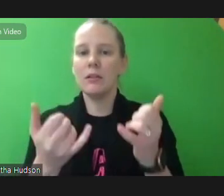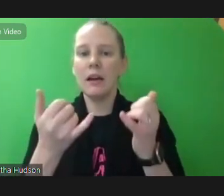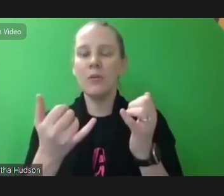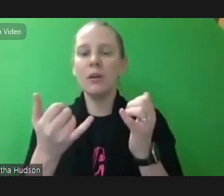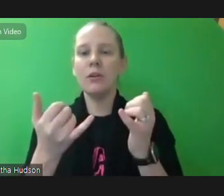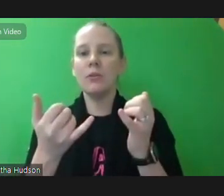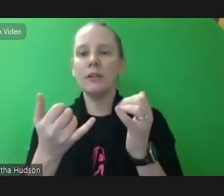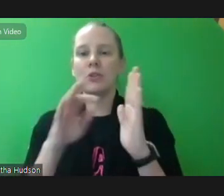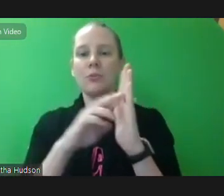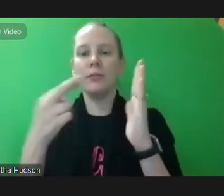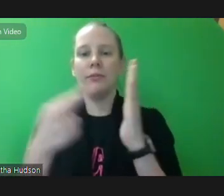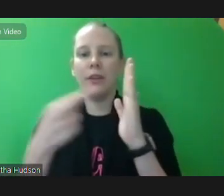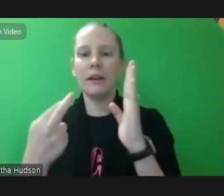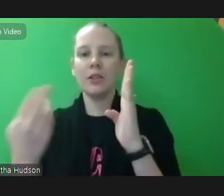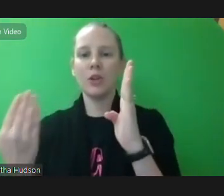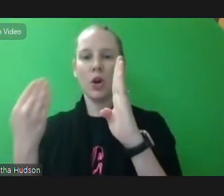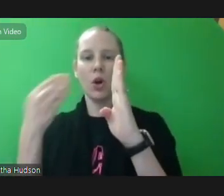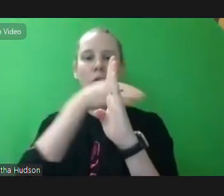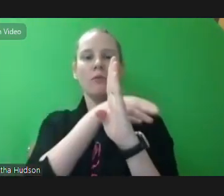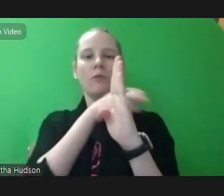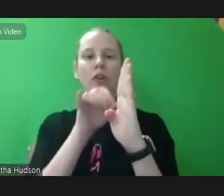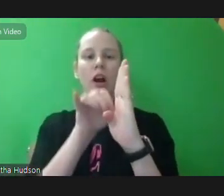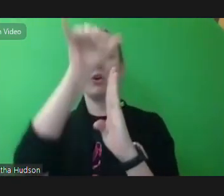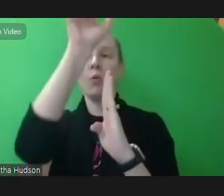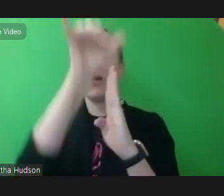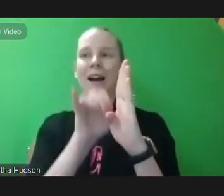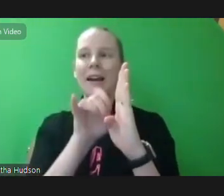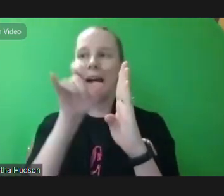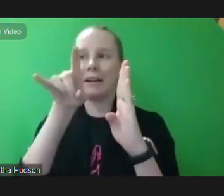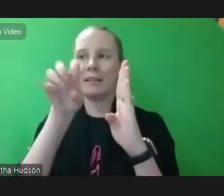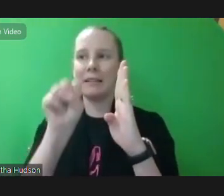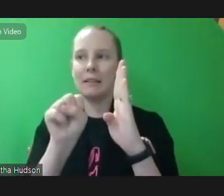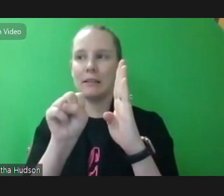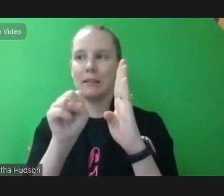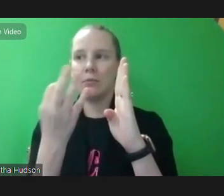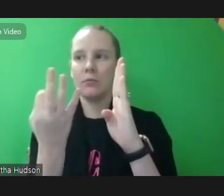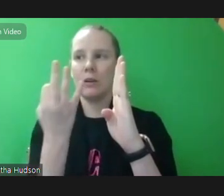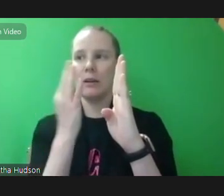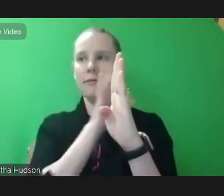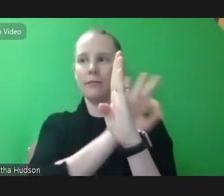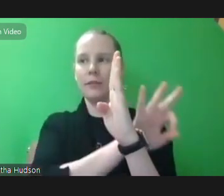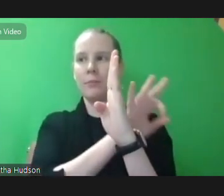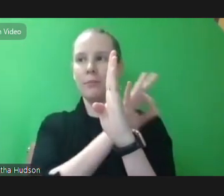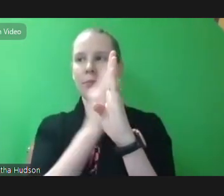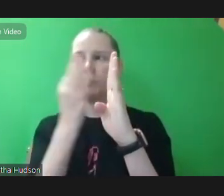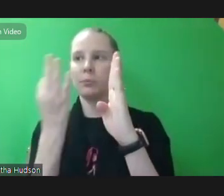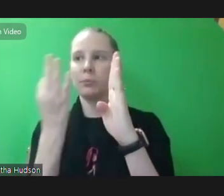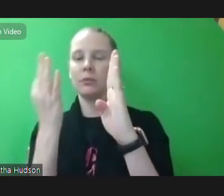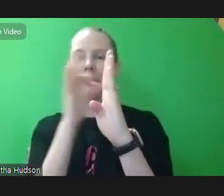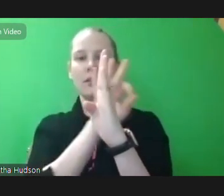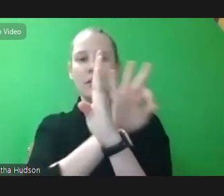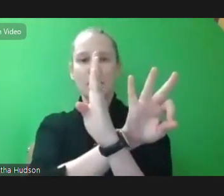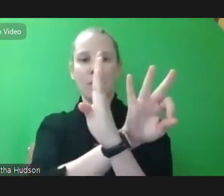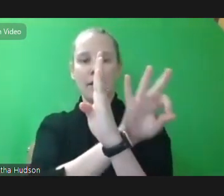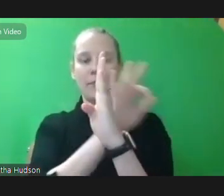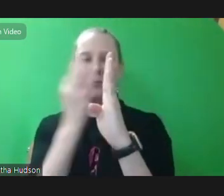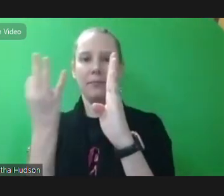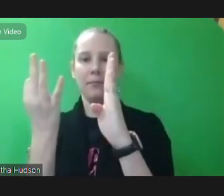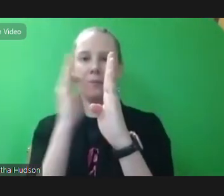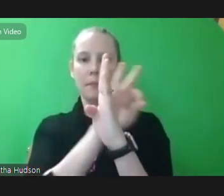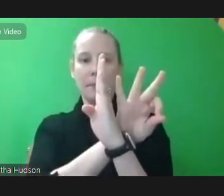So now we're going to reflect over our y-axis. We're going to flip this